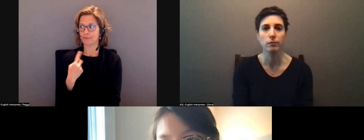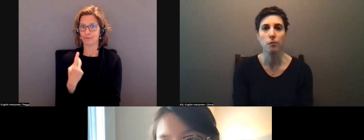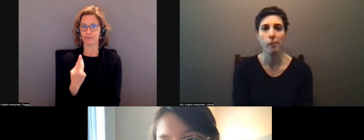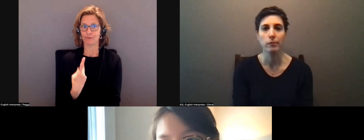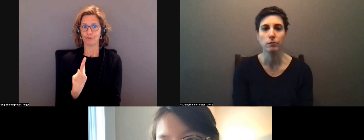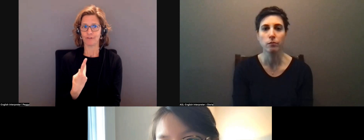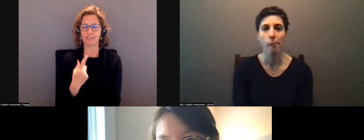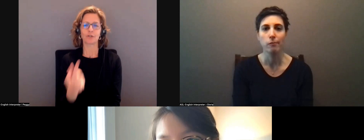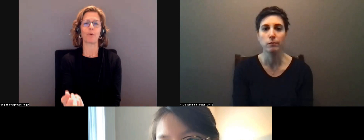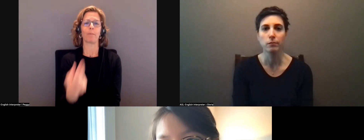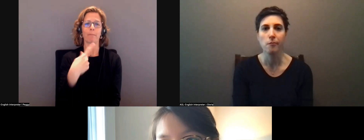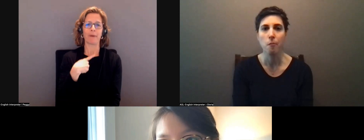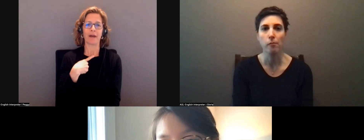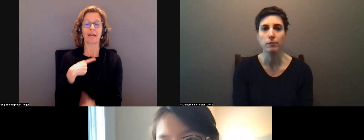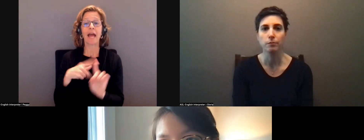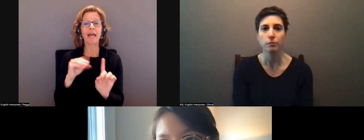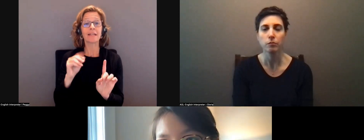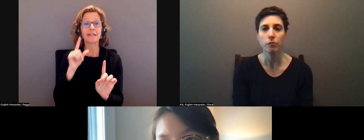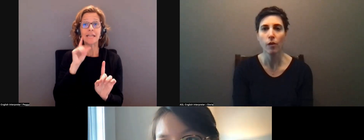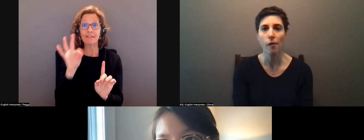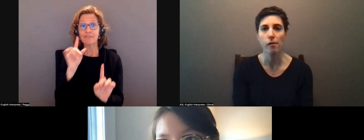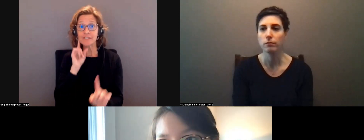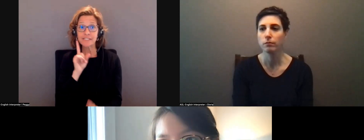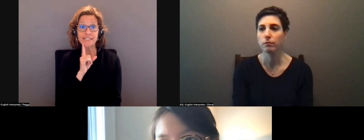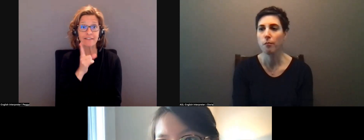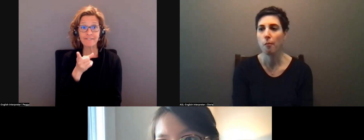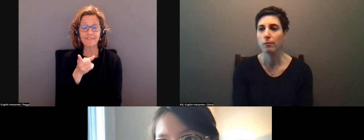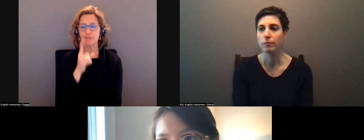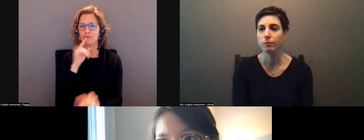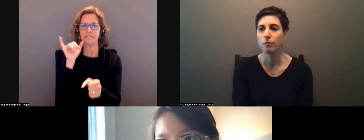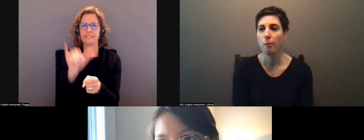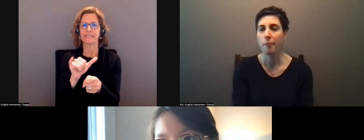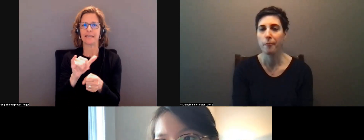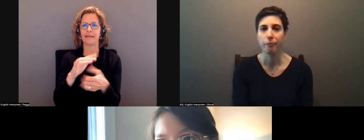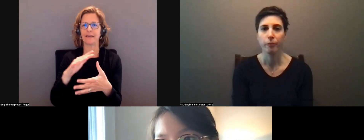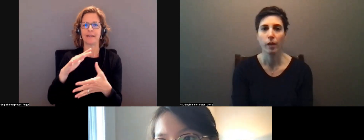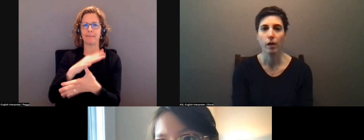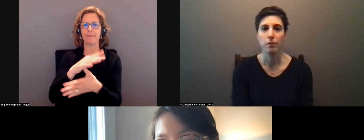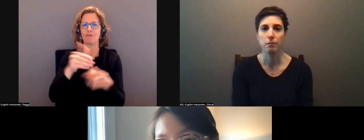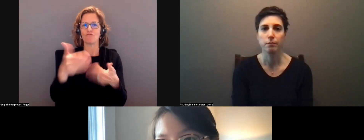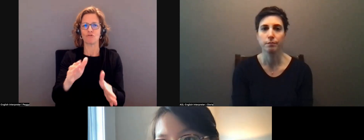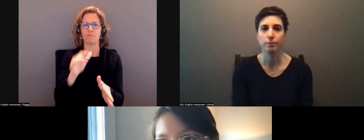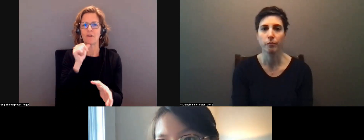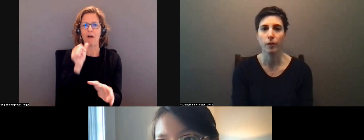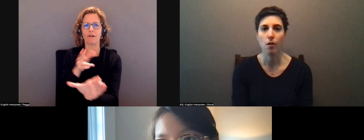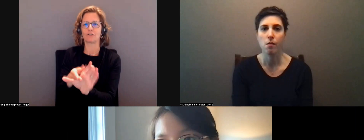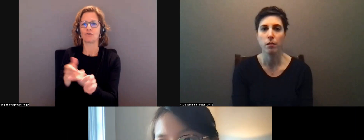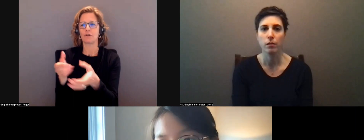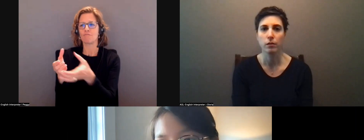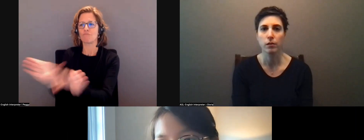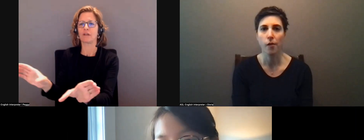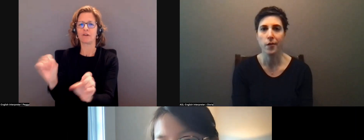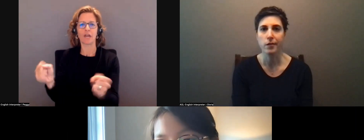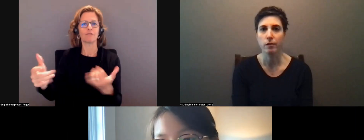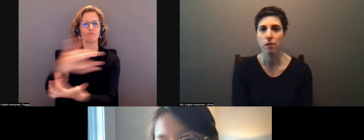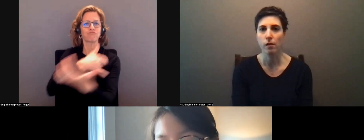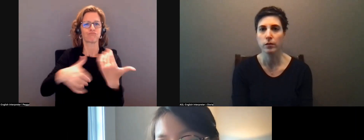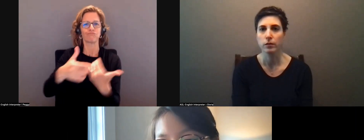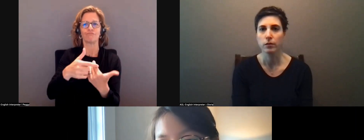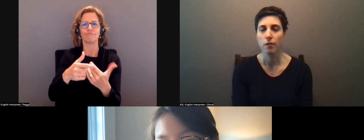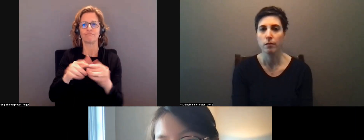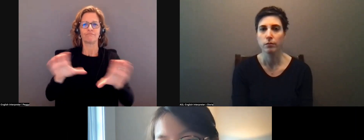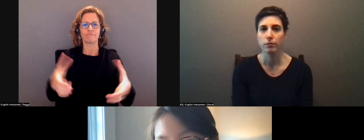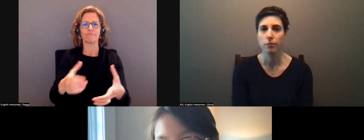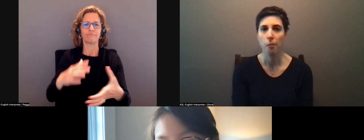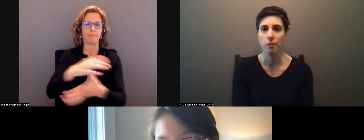our deaf participants, my suggestion is just to stay in the main room, so then you can chat with each other in the main room as well. You can turn